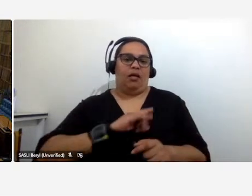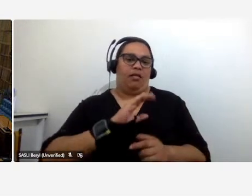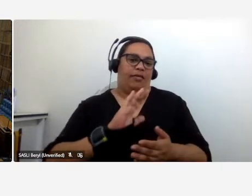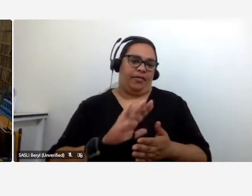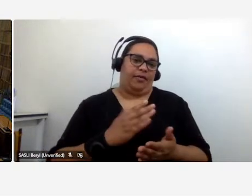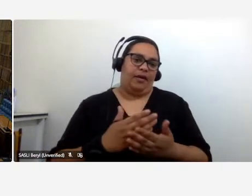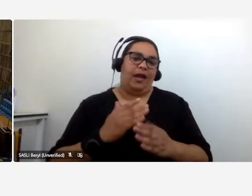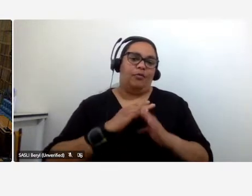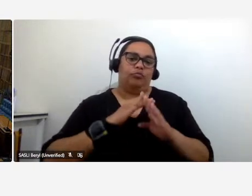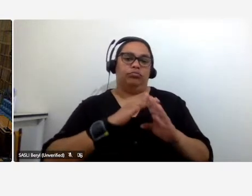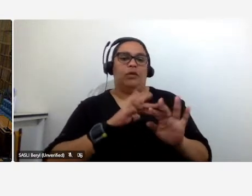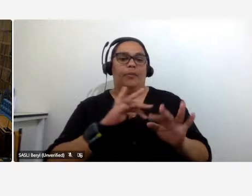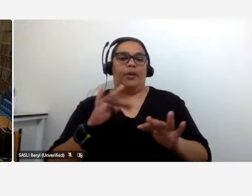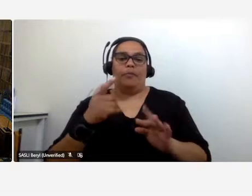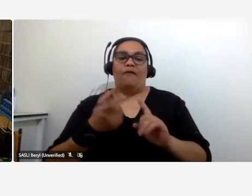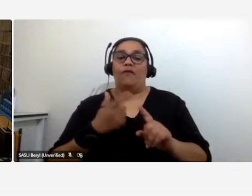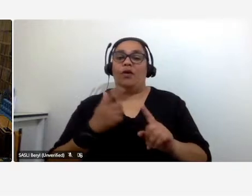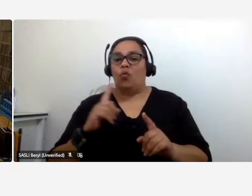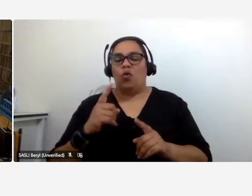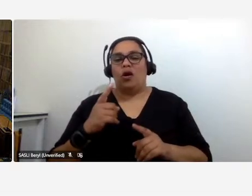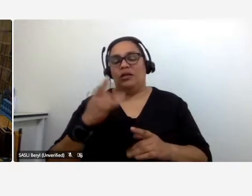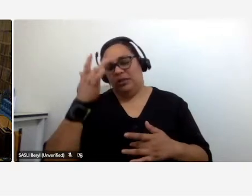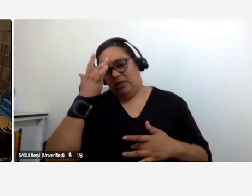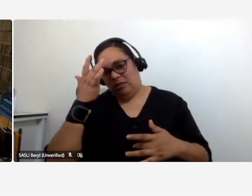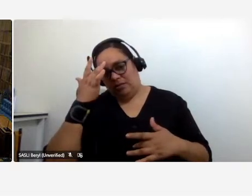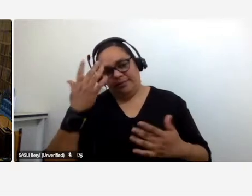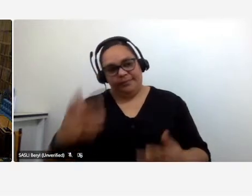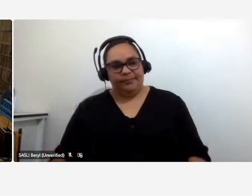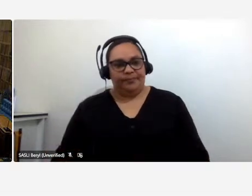and preventing people from being unhealthy.